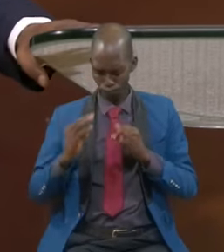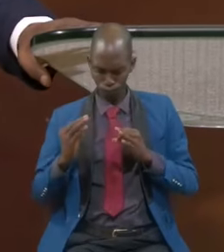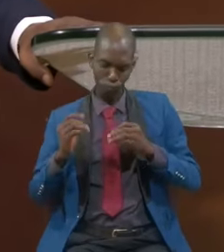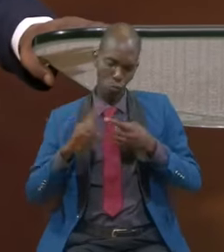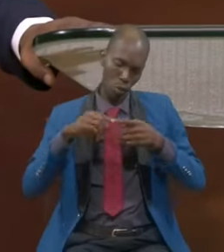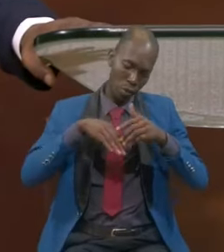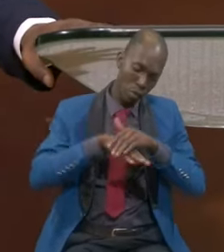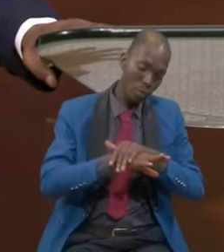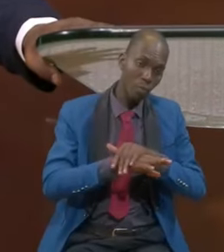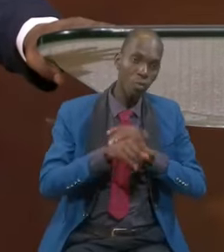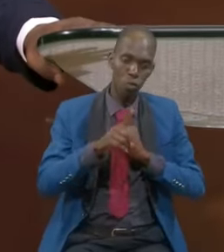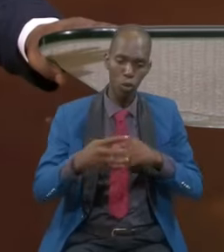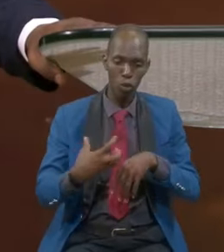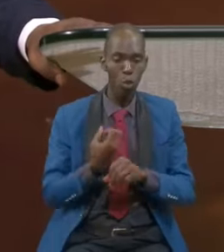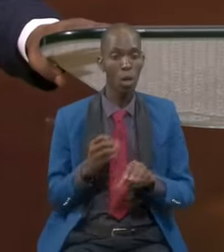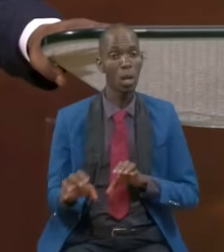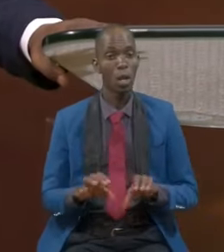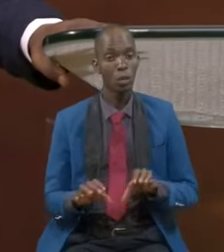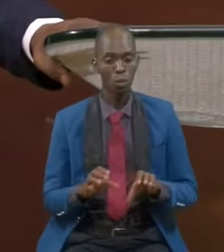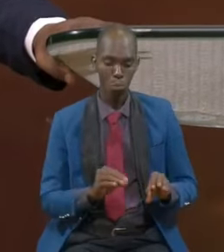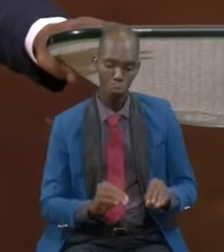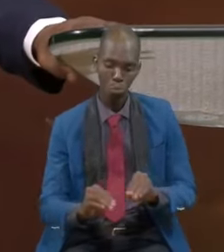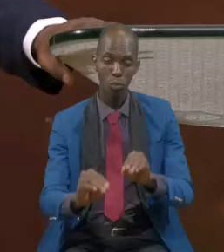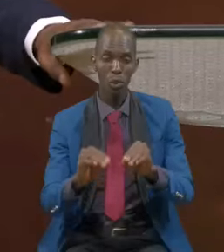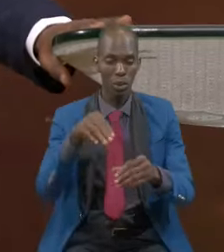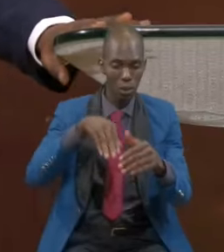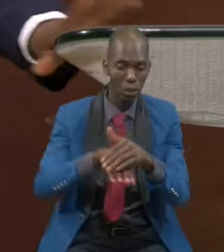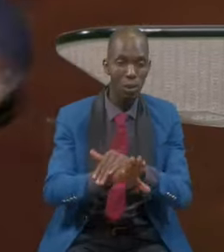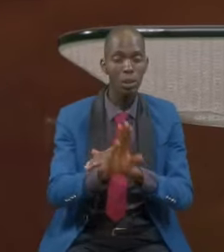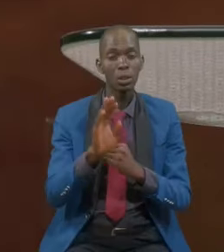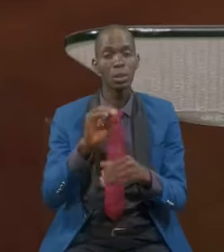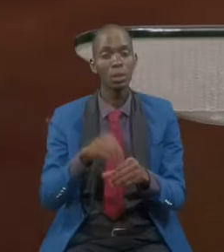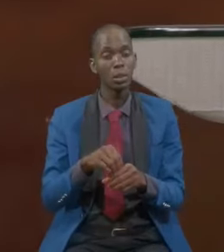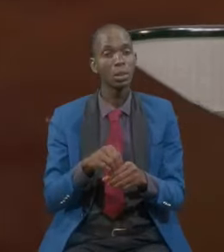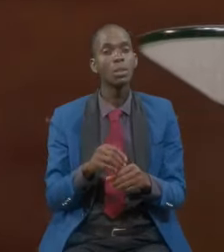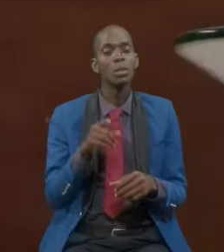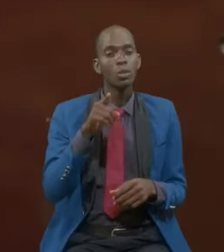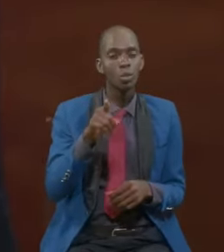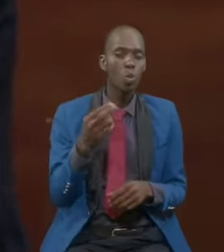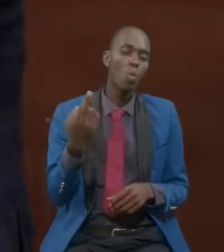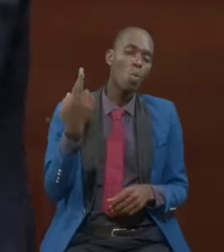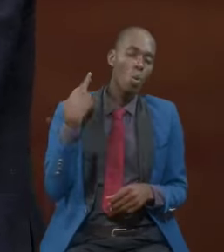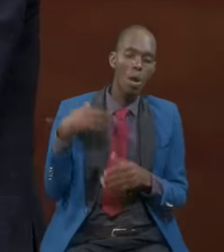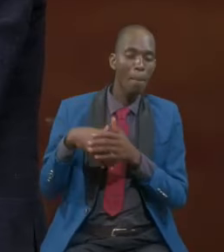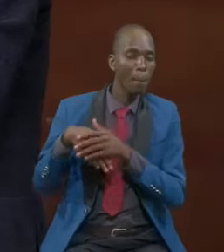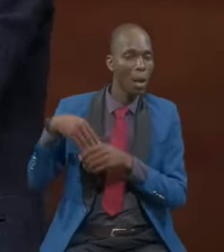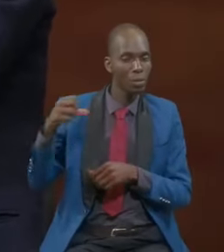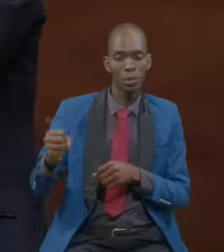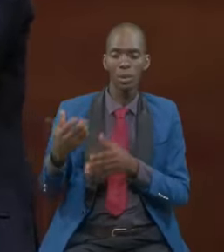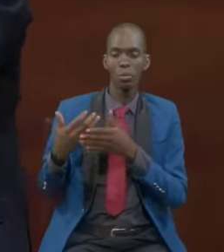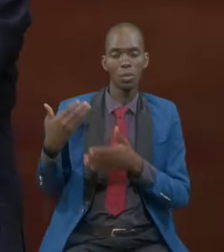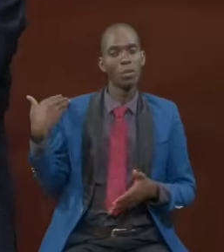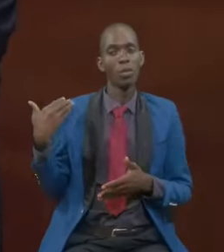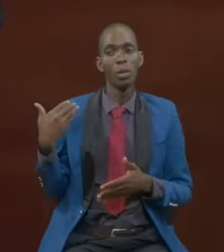You took action. You entered. And you entered in. You are outside. After